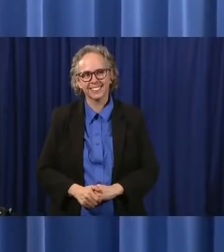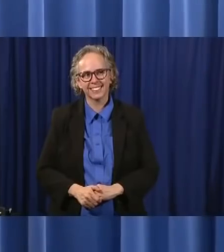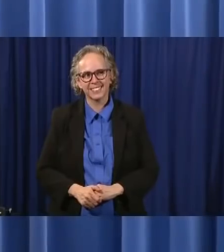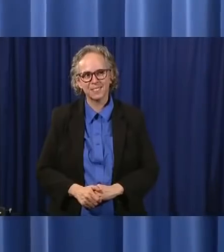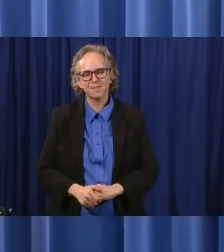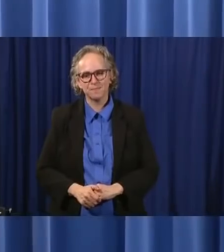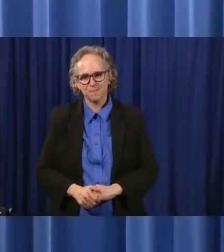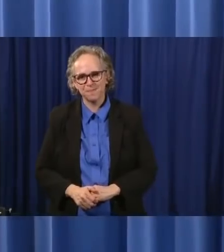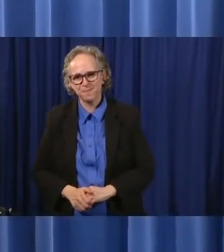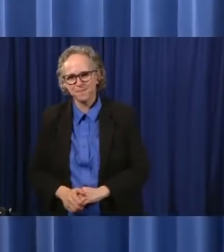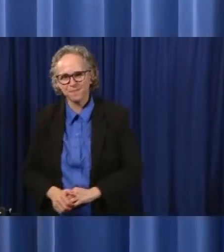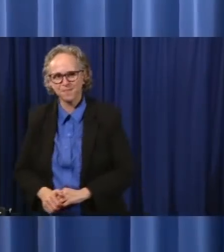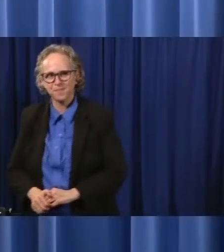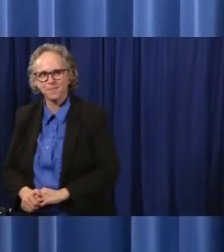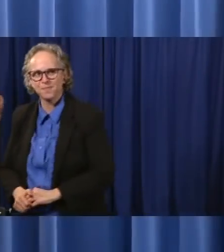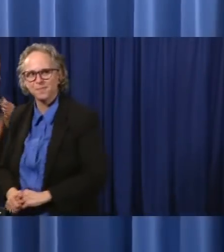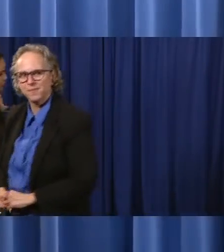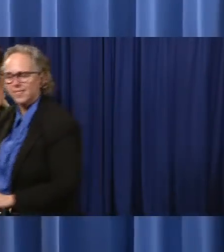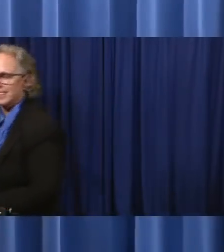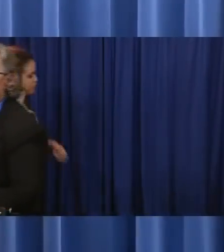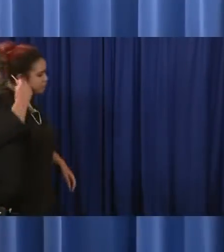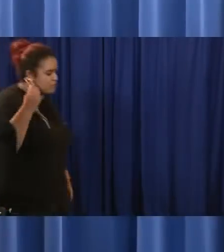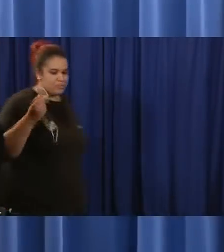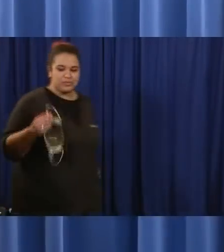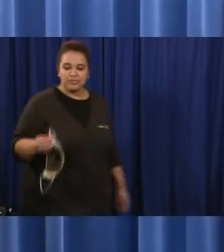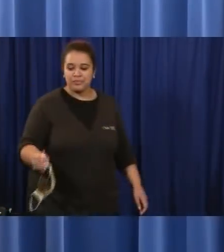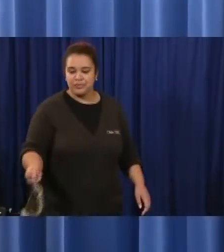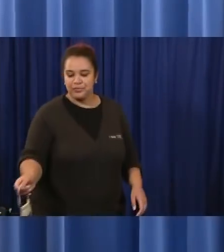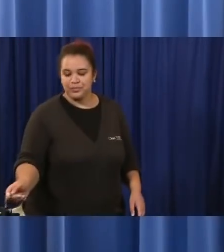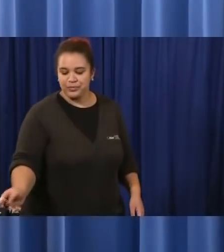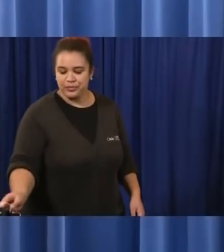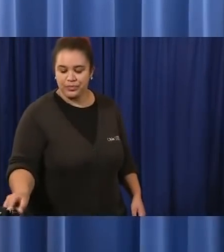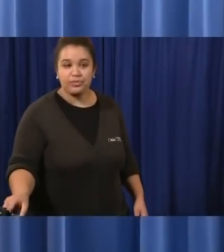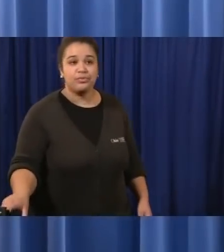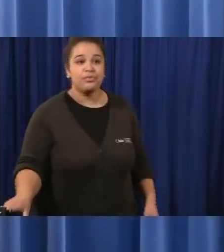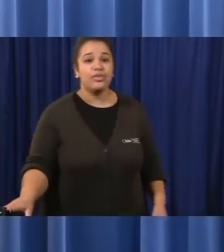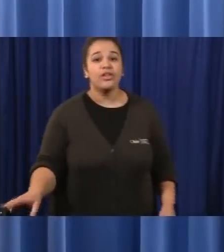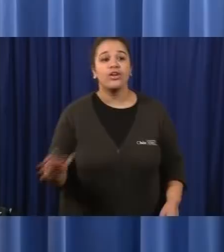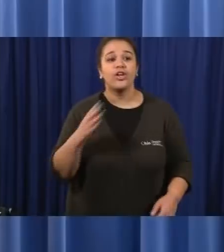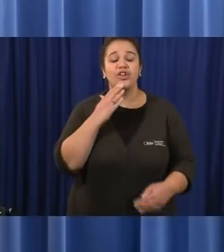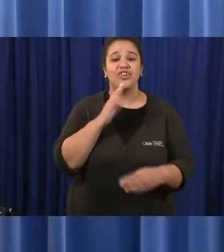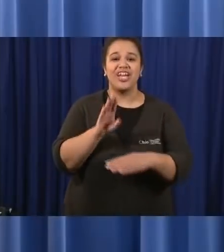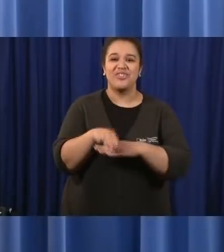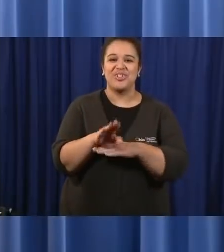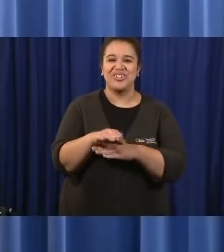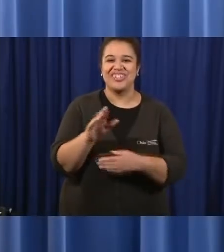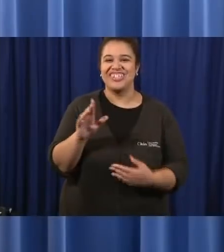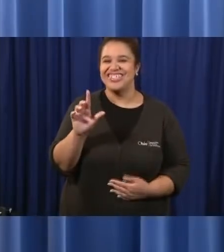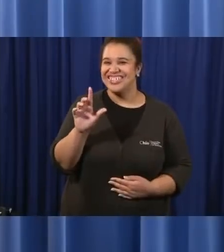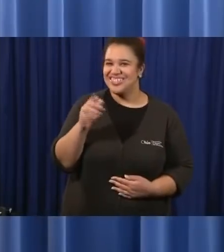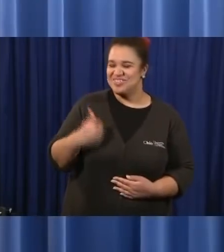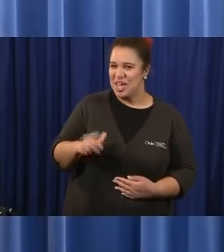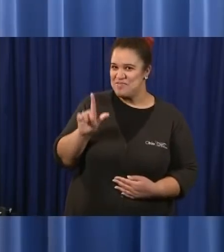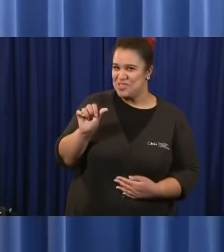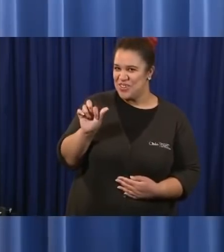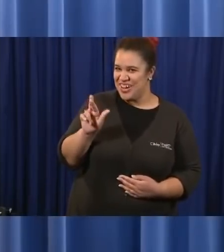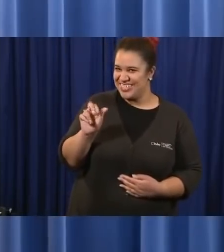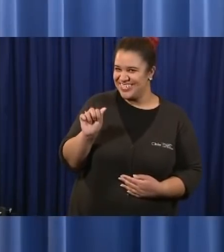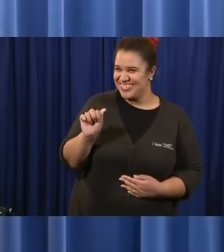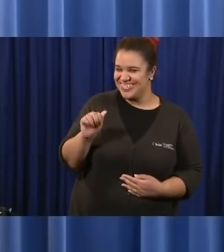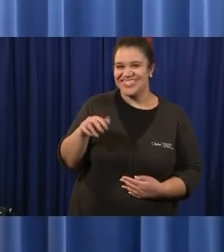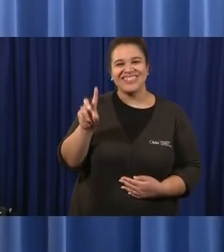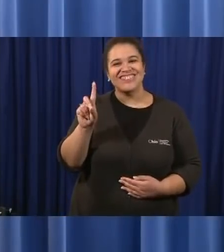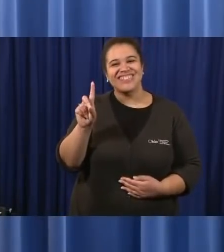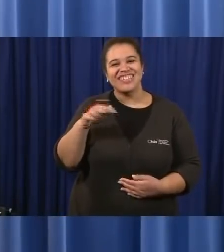Good afternoon, Governor. It's Laura Bischoff, Dayton Daily News. Bars are going to be opening their patios tomorrow, probably including in the